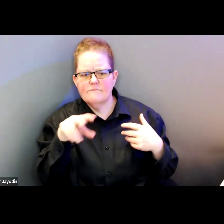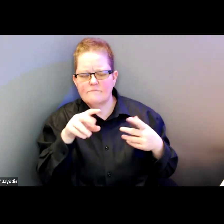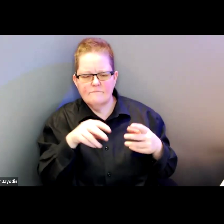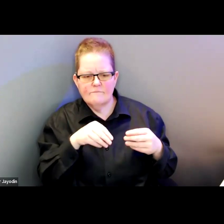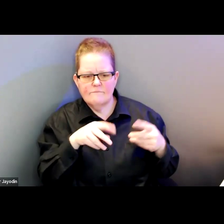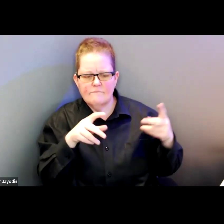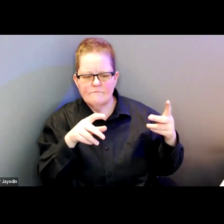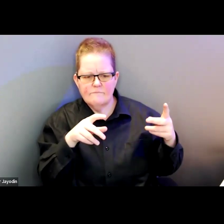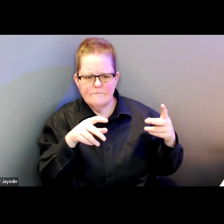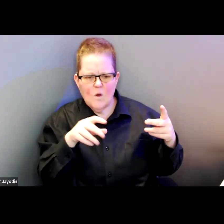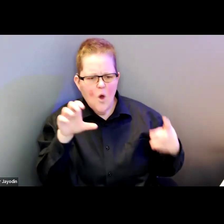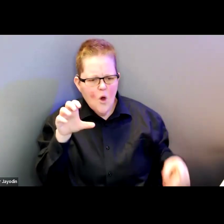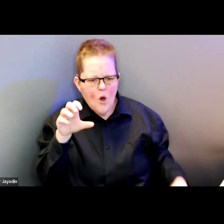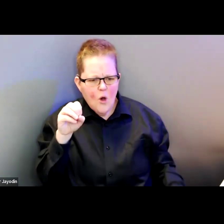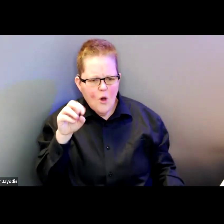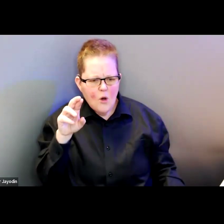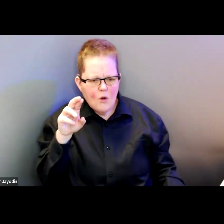Corinna, are you still here?